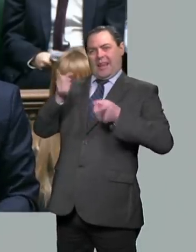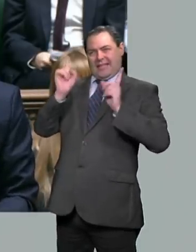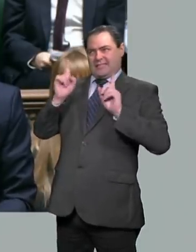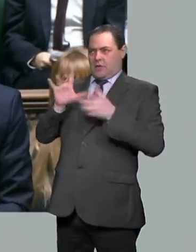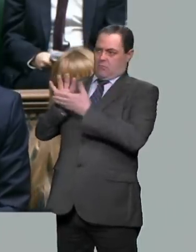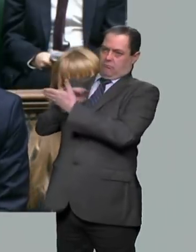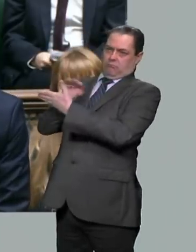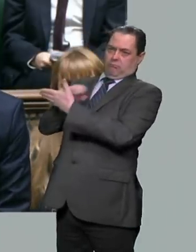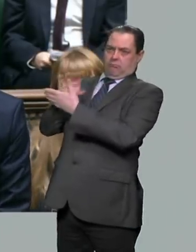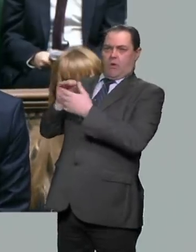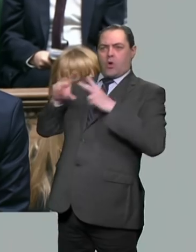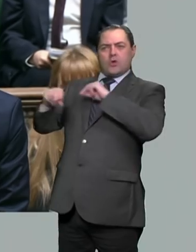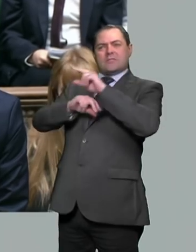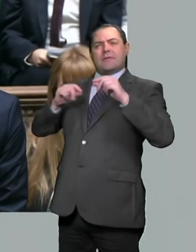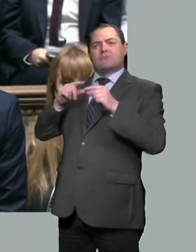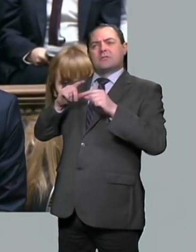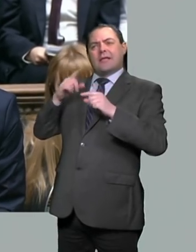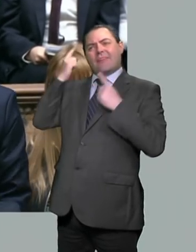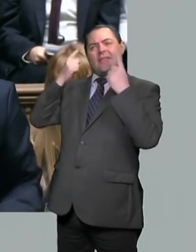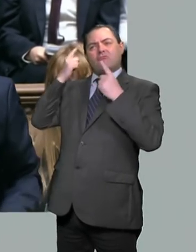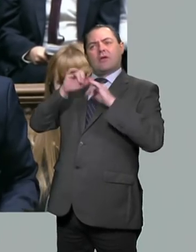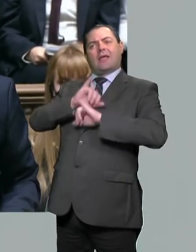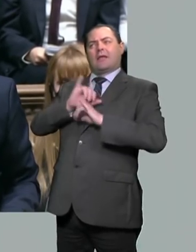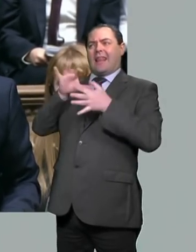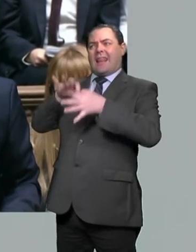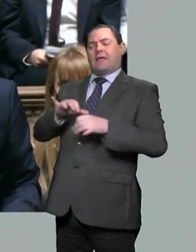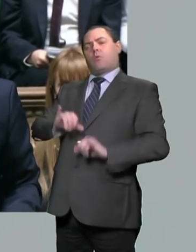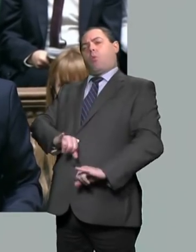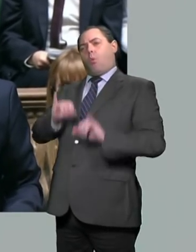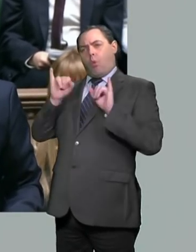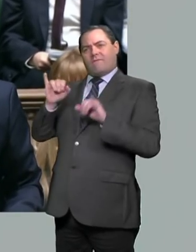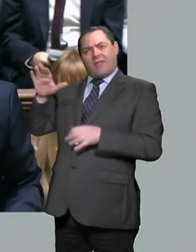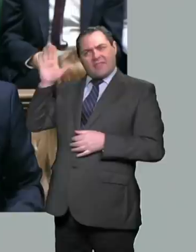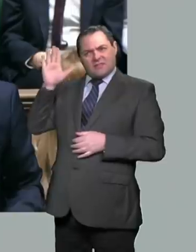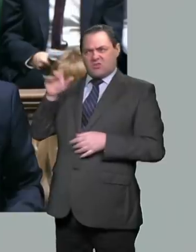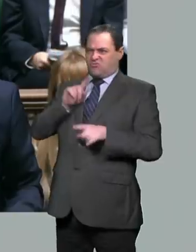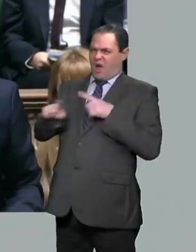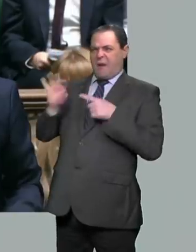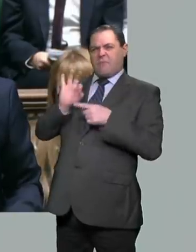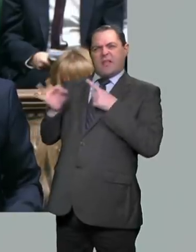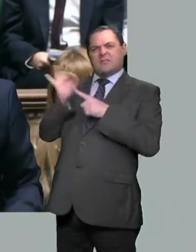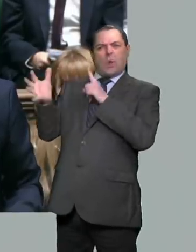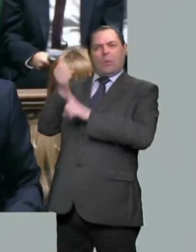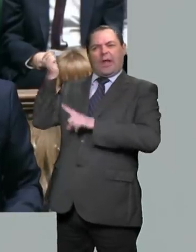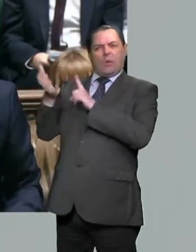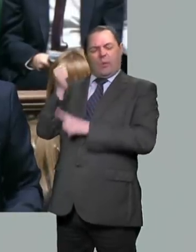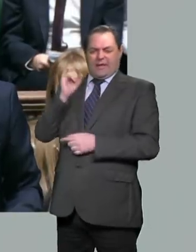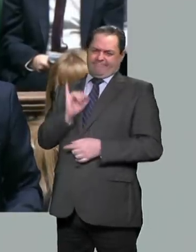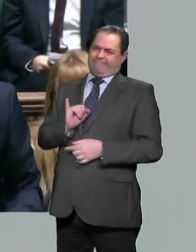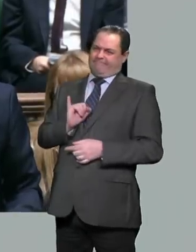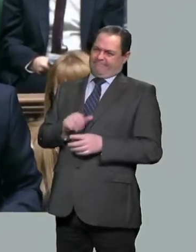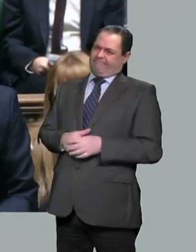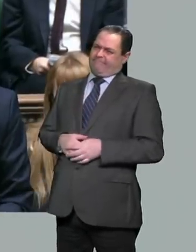parroting the conspiracy theories of violent fascists to try and score cheap political points. He